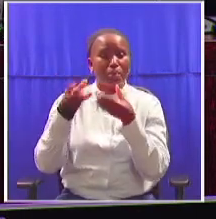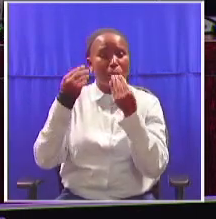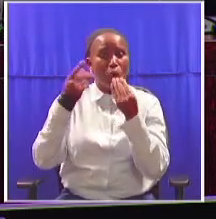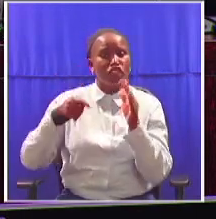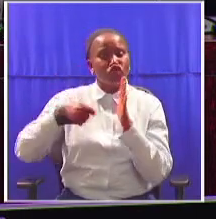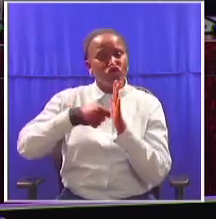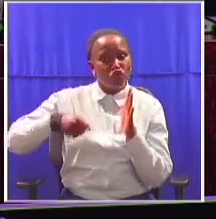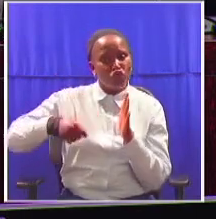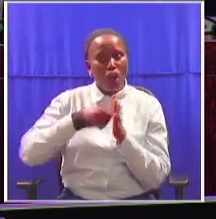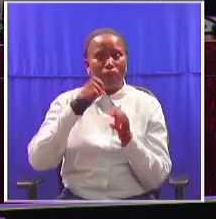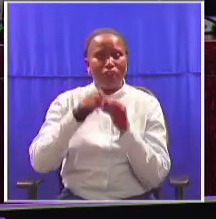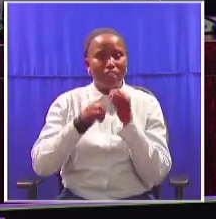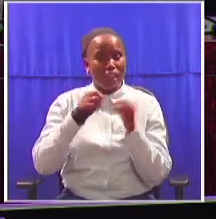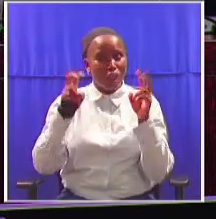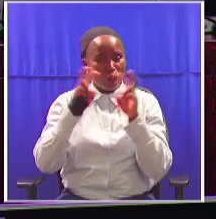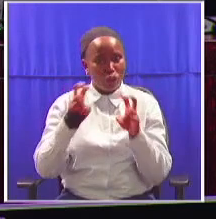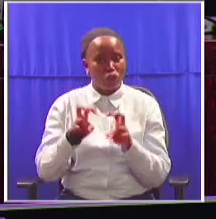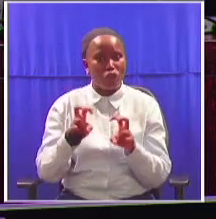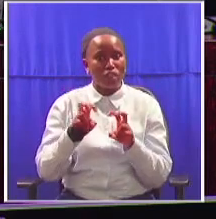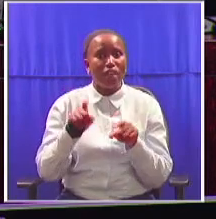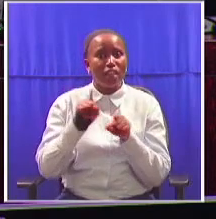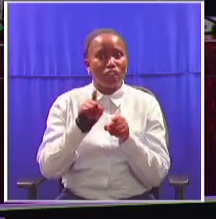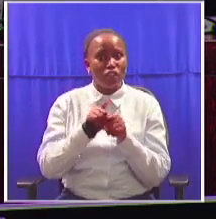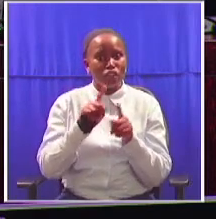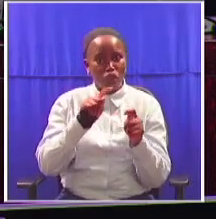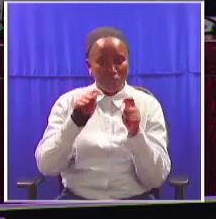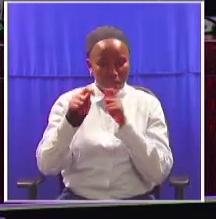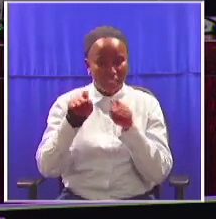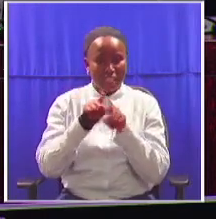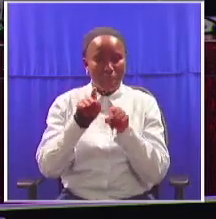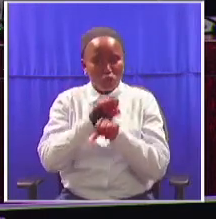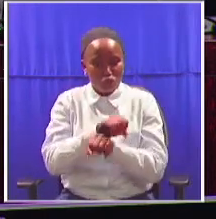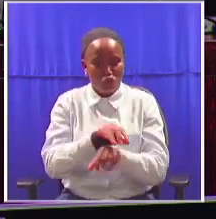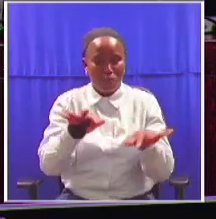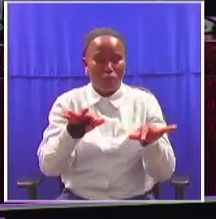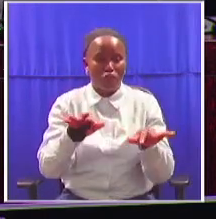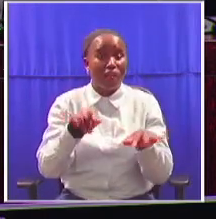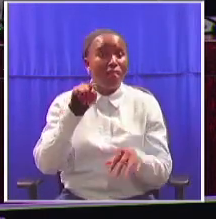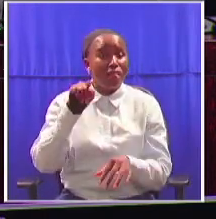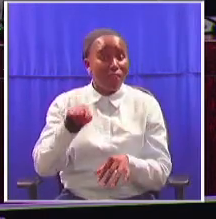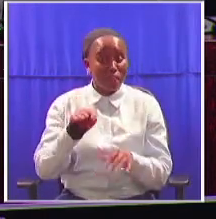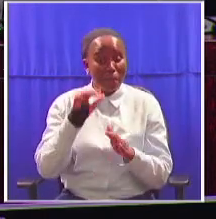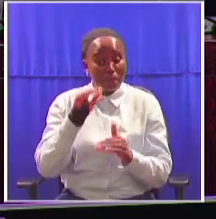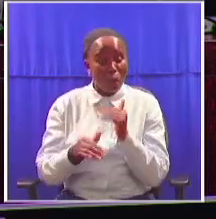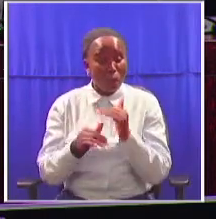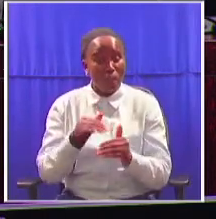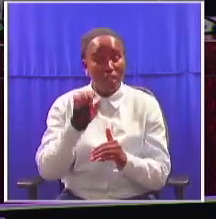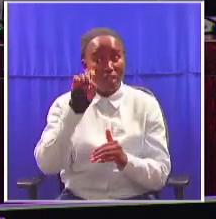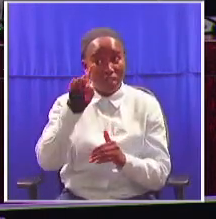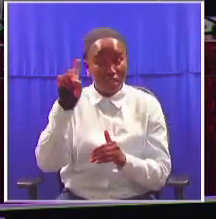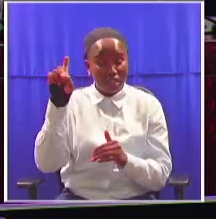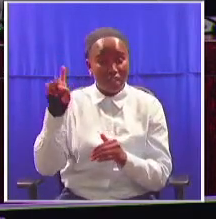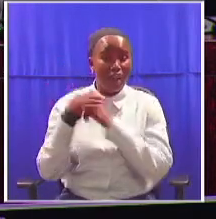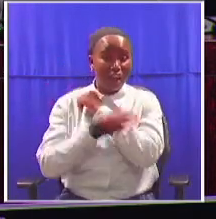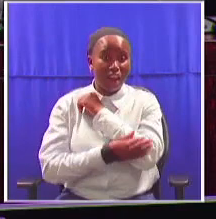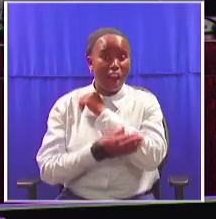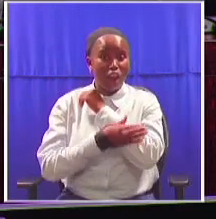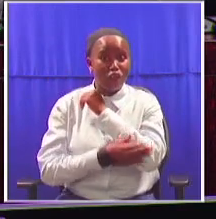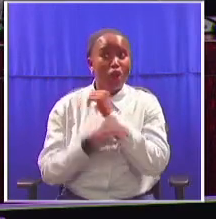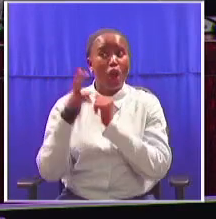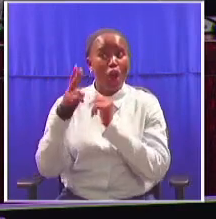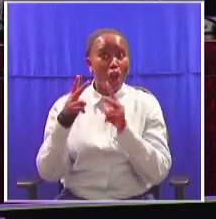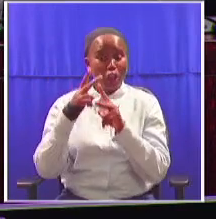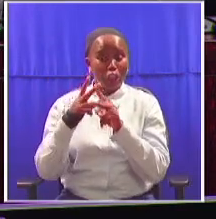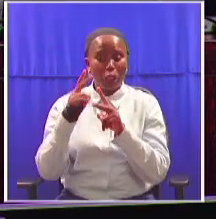transmission, and distribution, a process that a number of countries have also embarked upon to